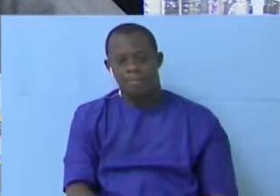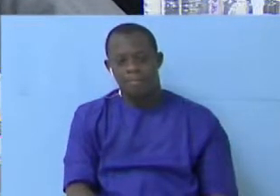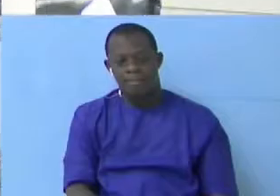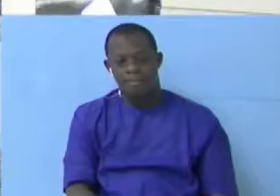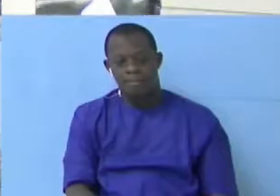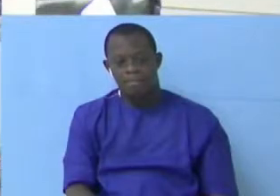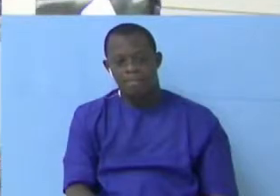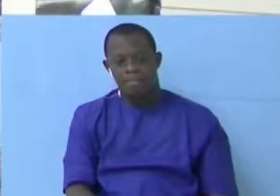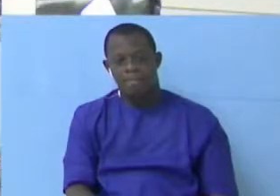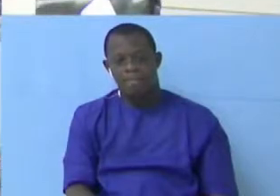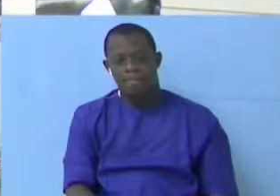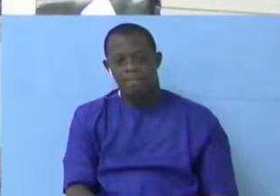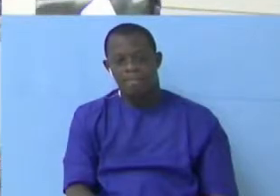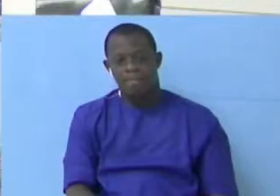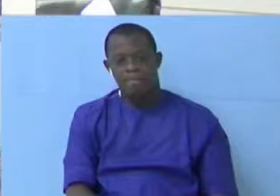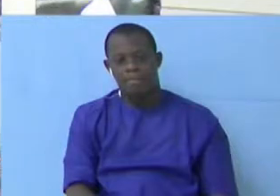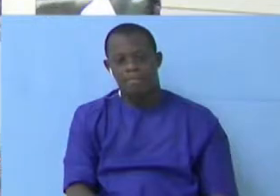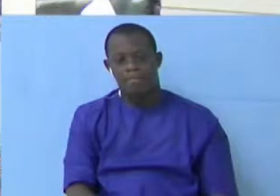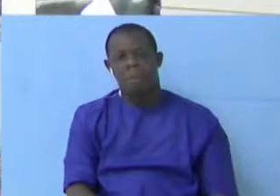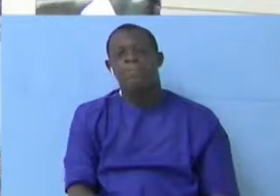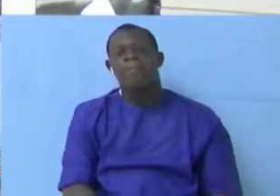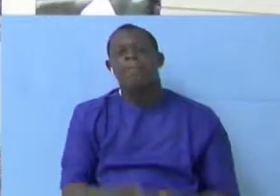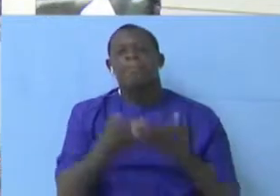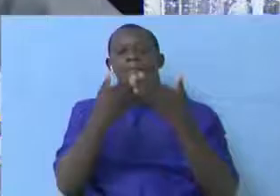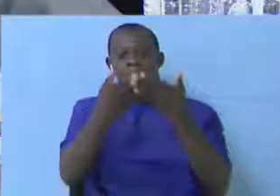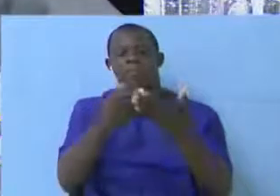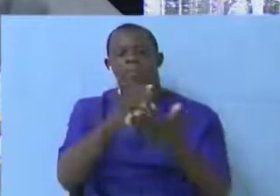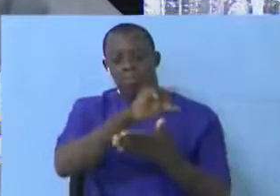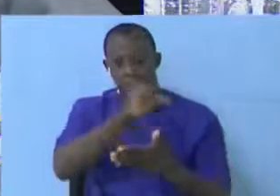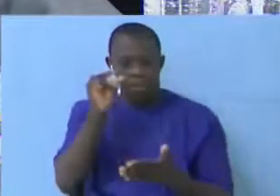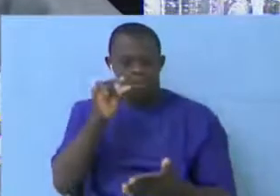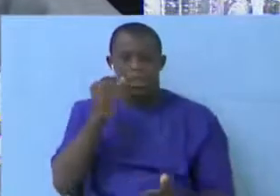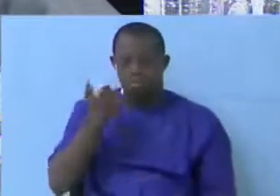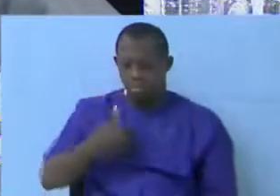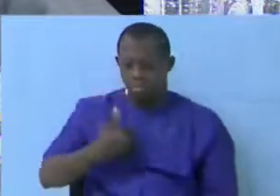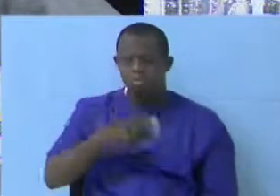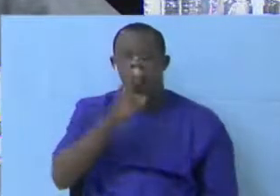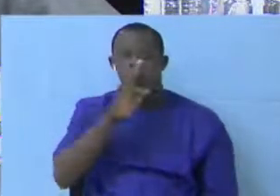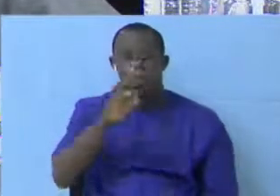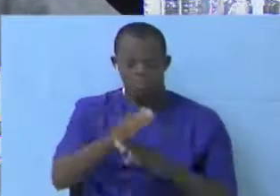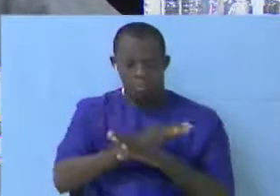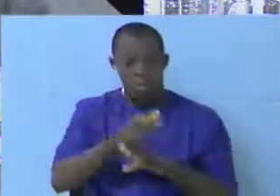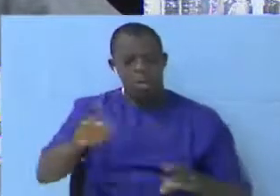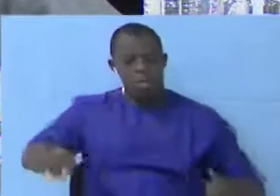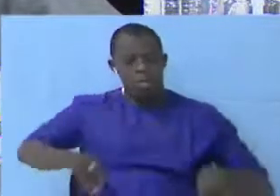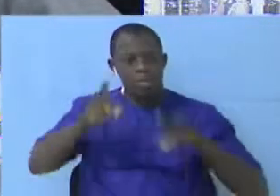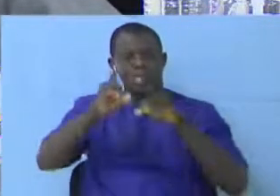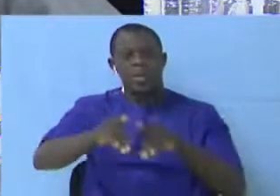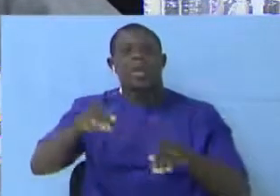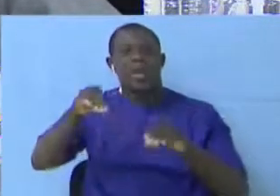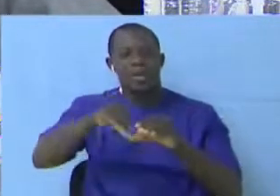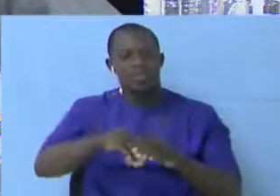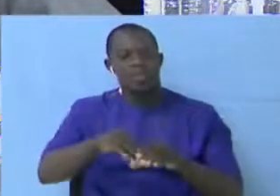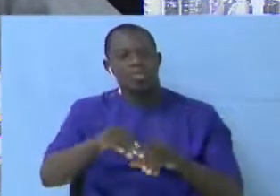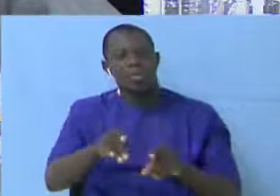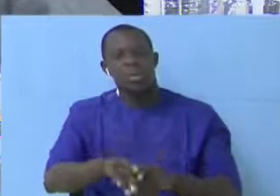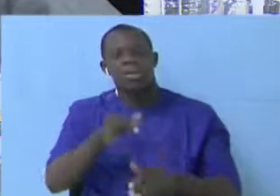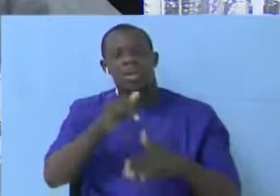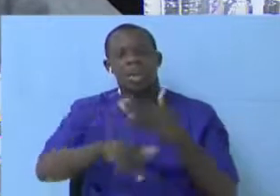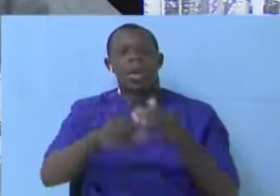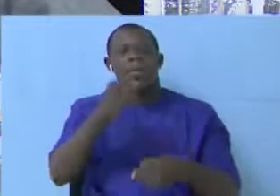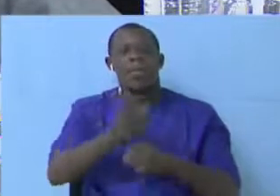again? Give me names of people who were involved in